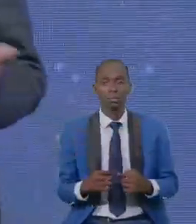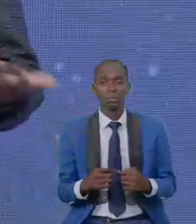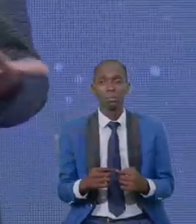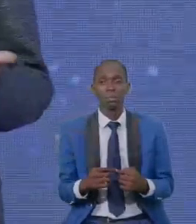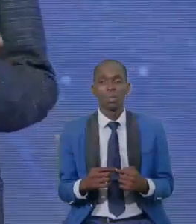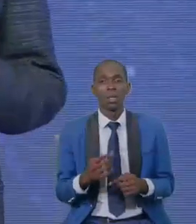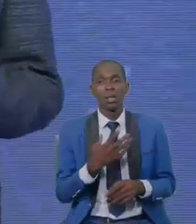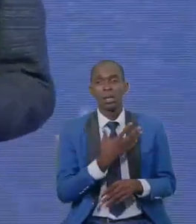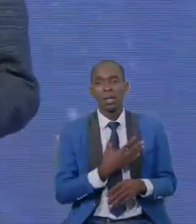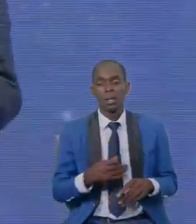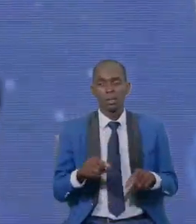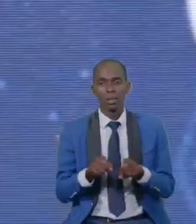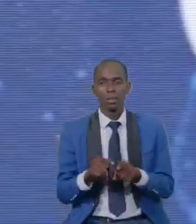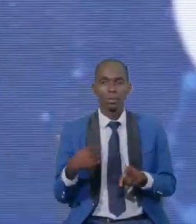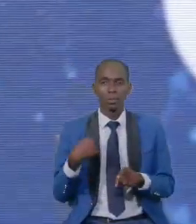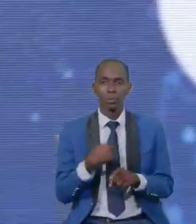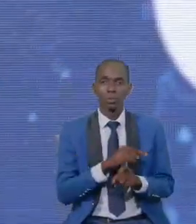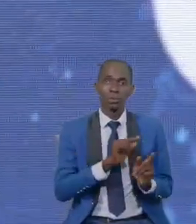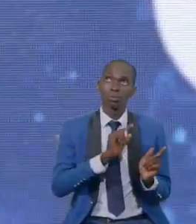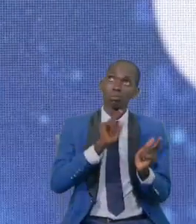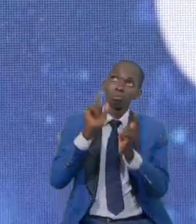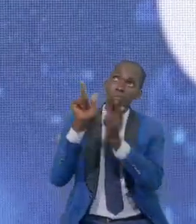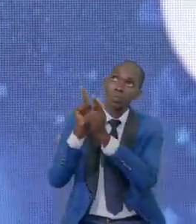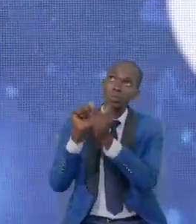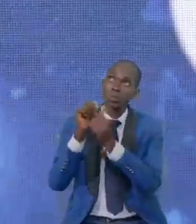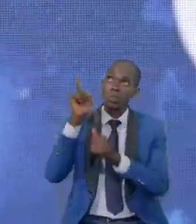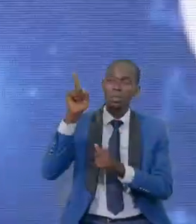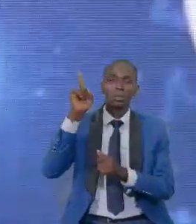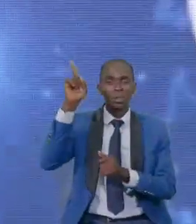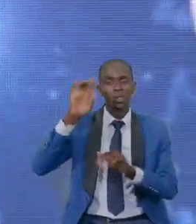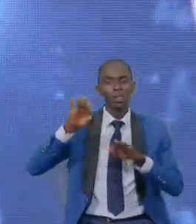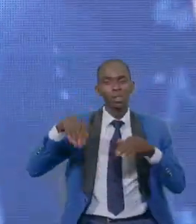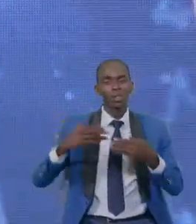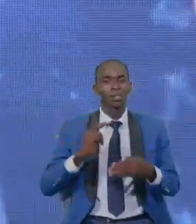As we come to him, he gives us peace in our heart.